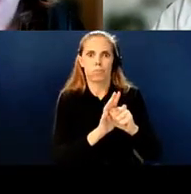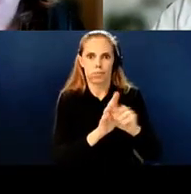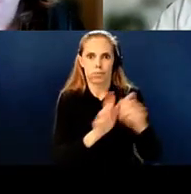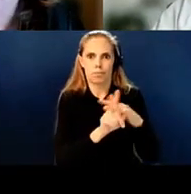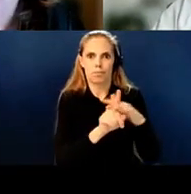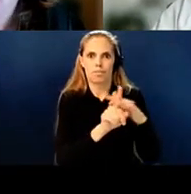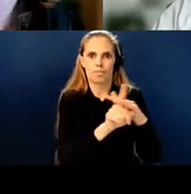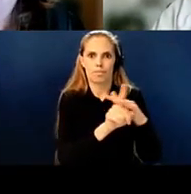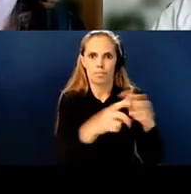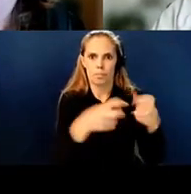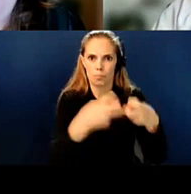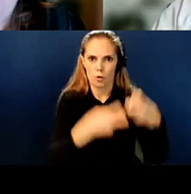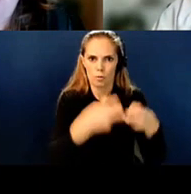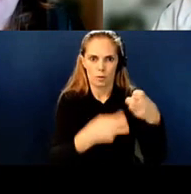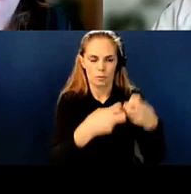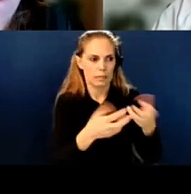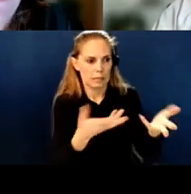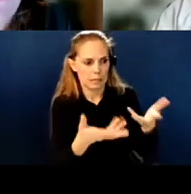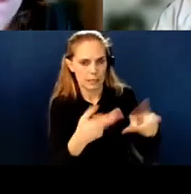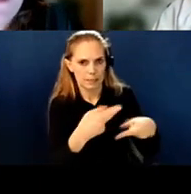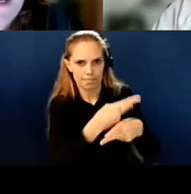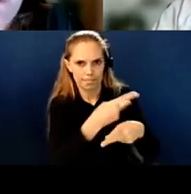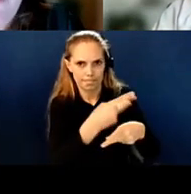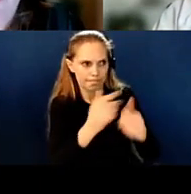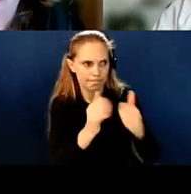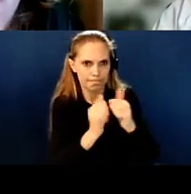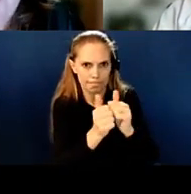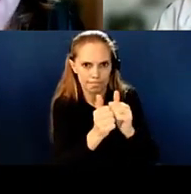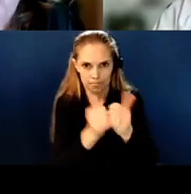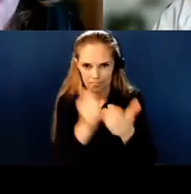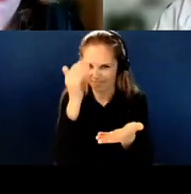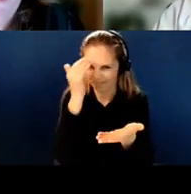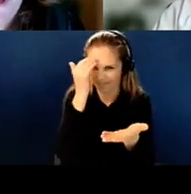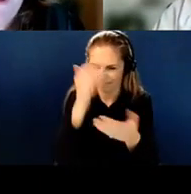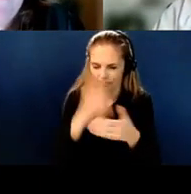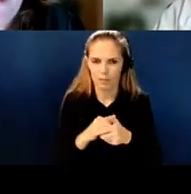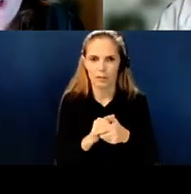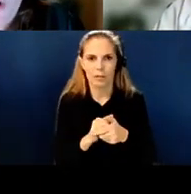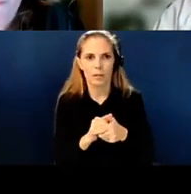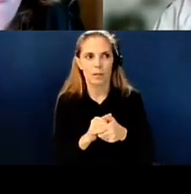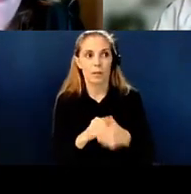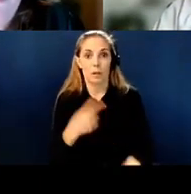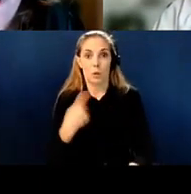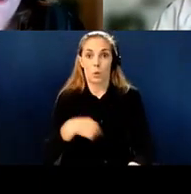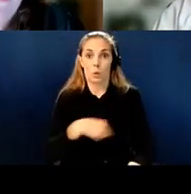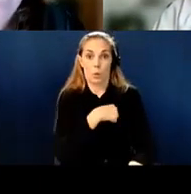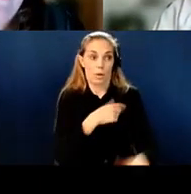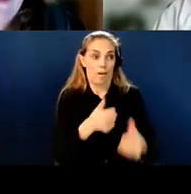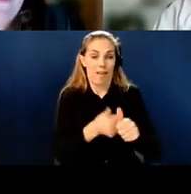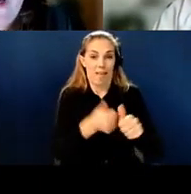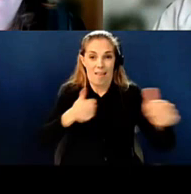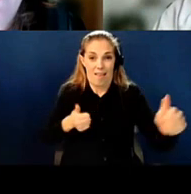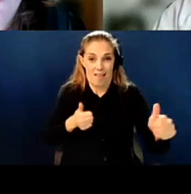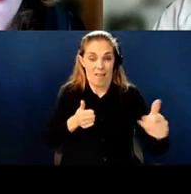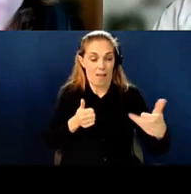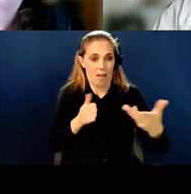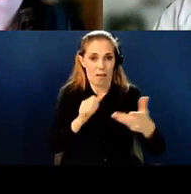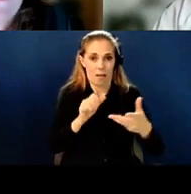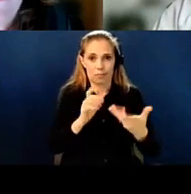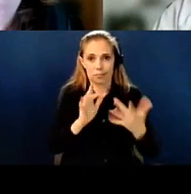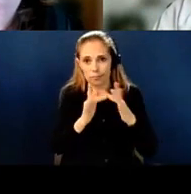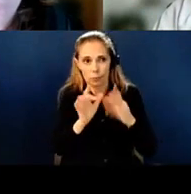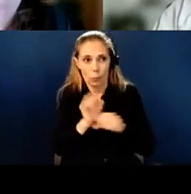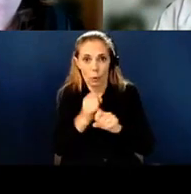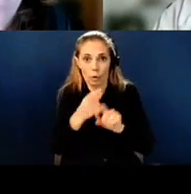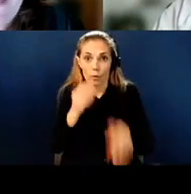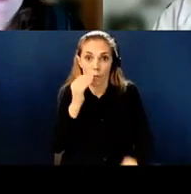you all know. We found it very difficult to connect with learners when we were working from home, which went on for quite some